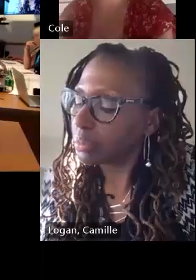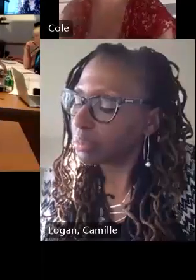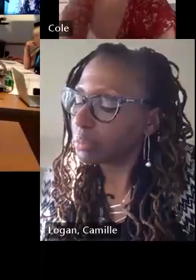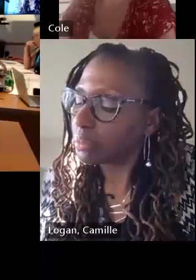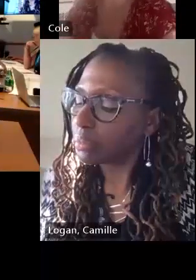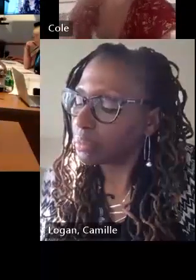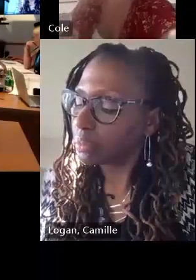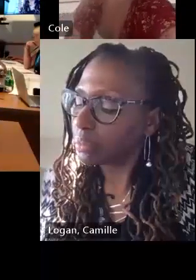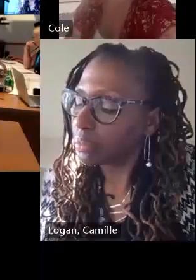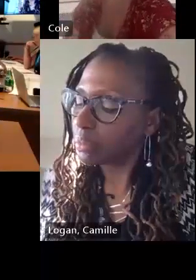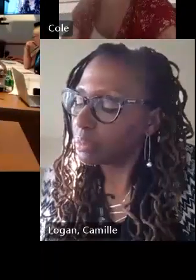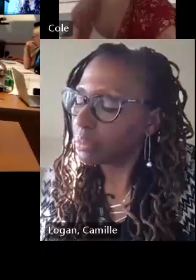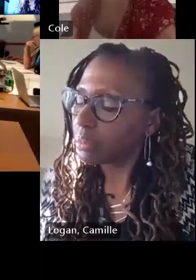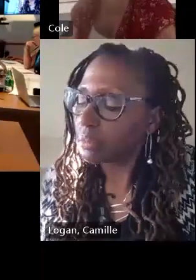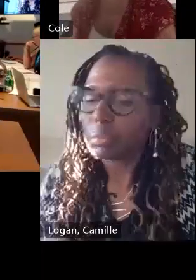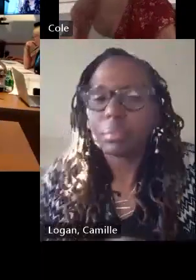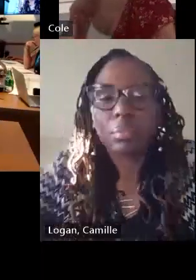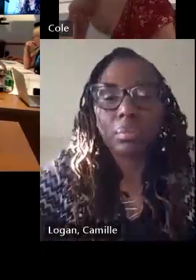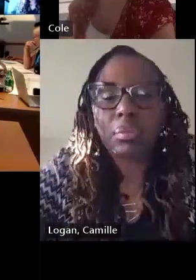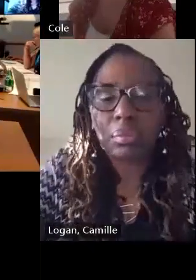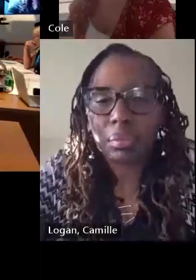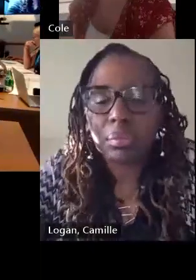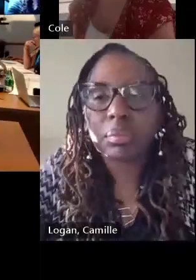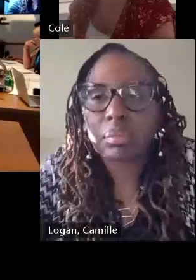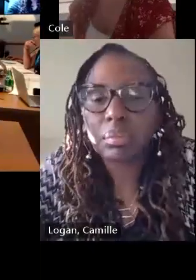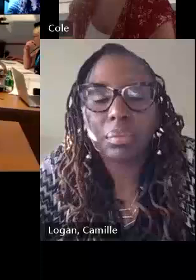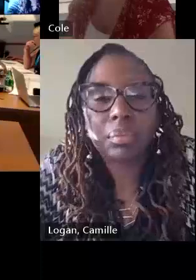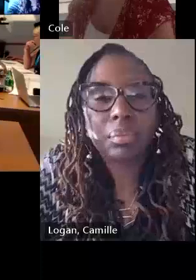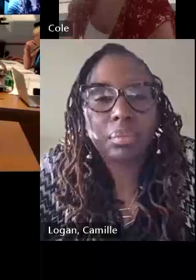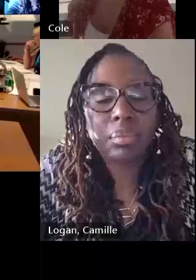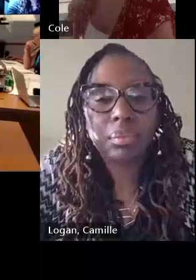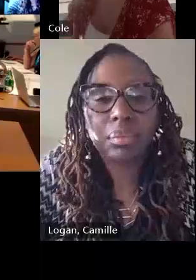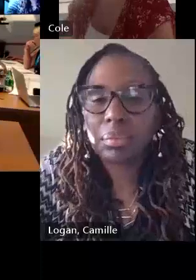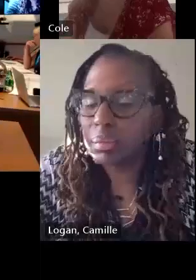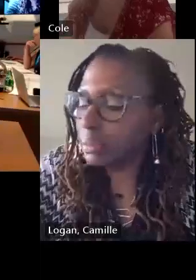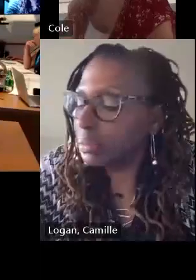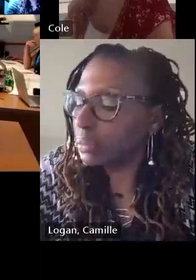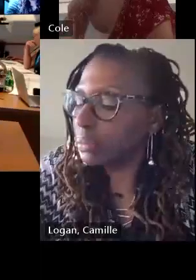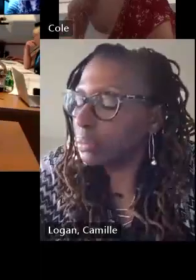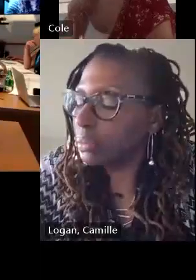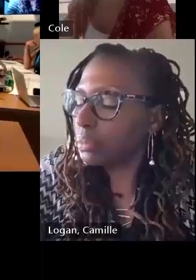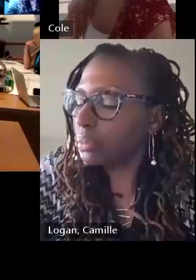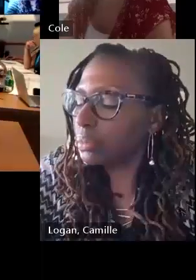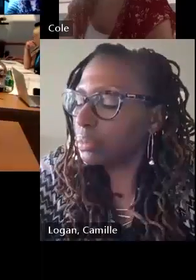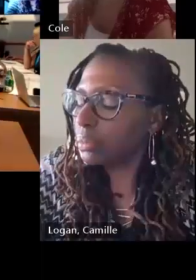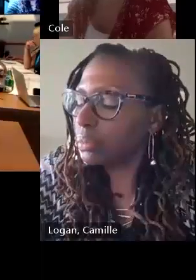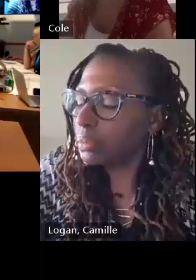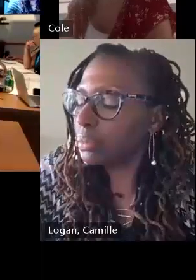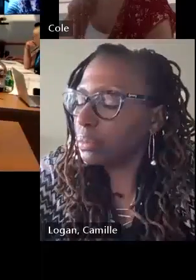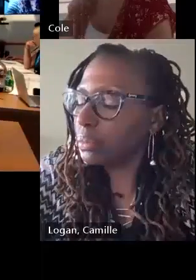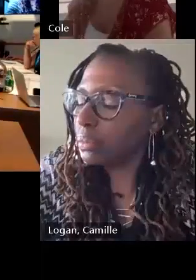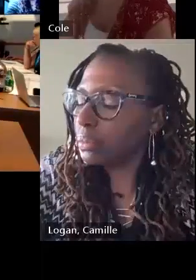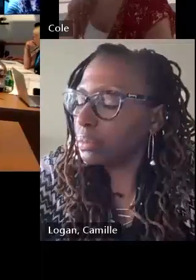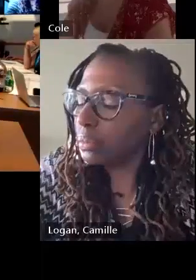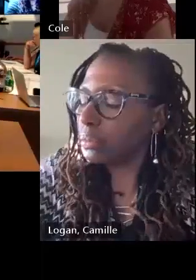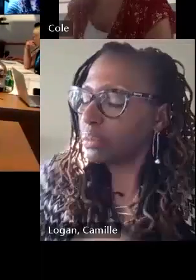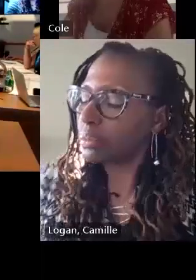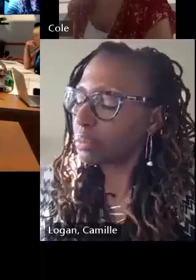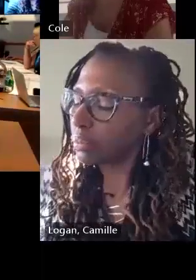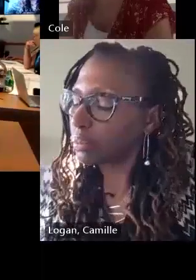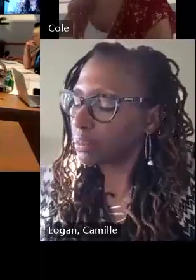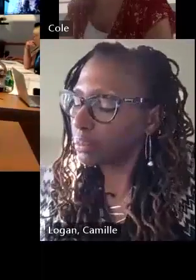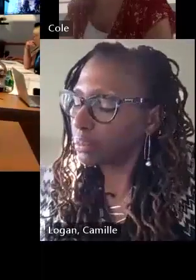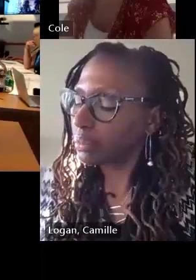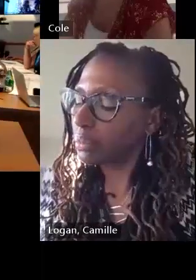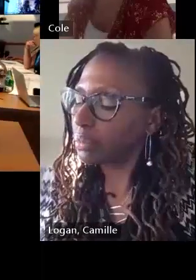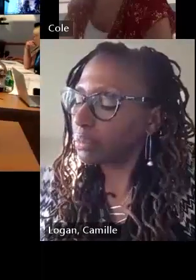this year on is academics. And we have students that not identify as being Black or Indigenous.